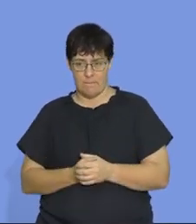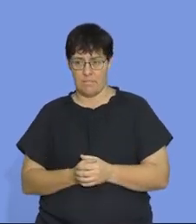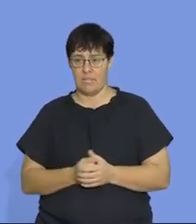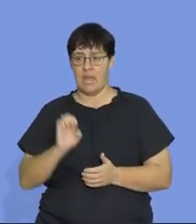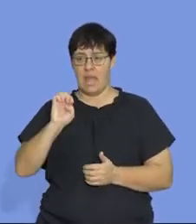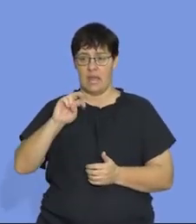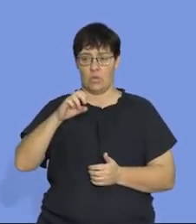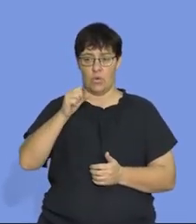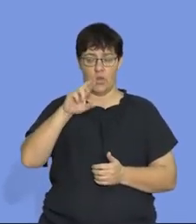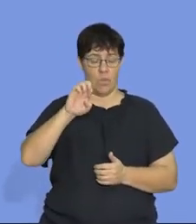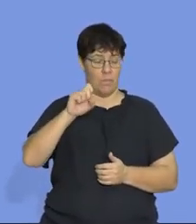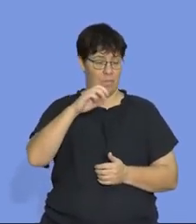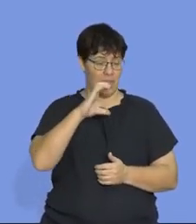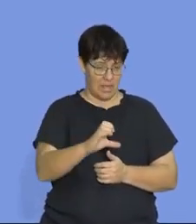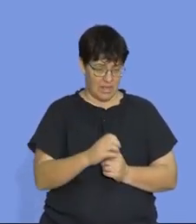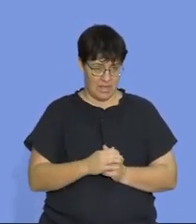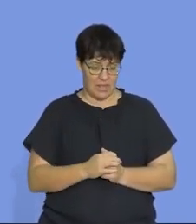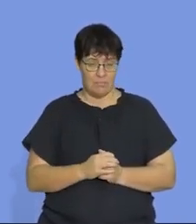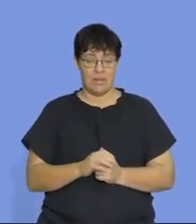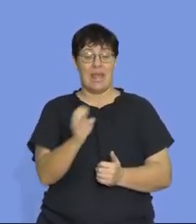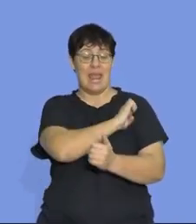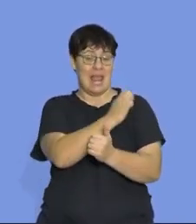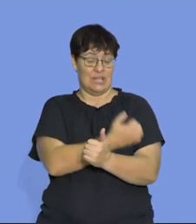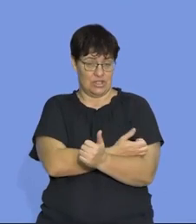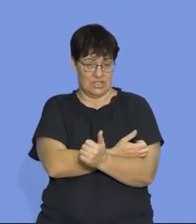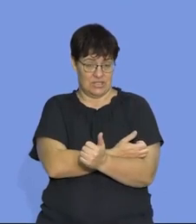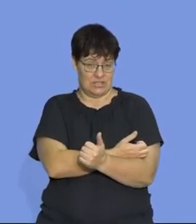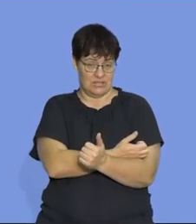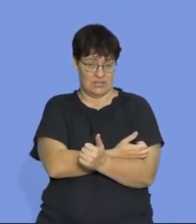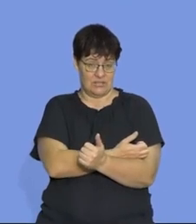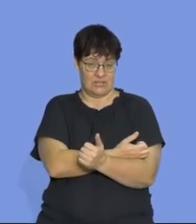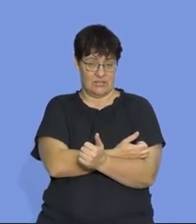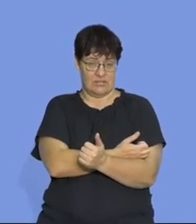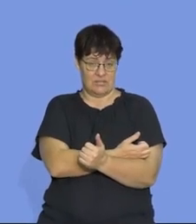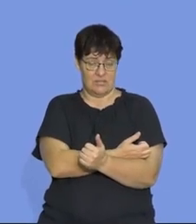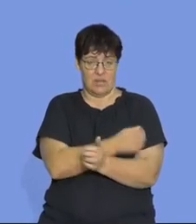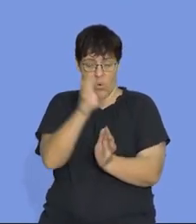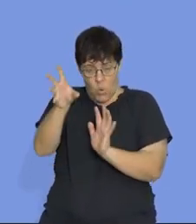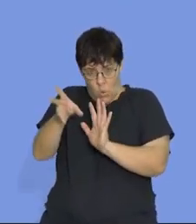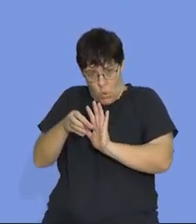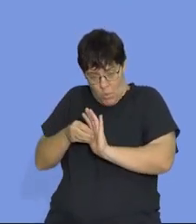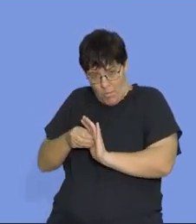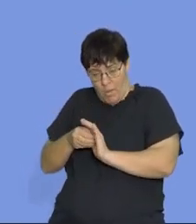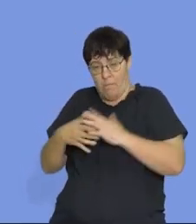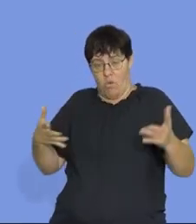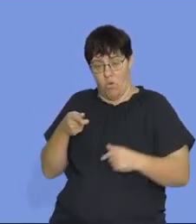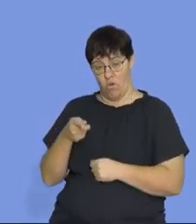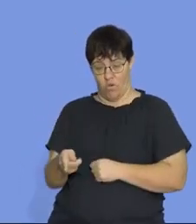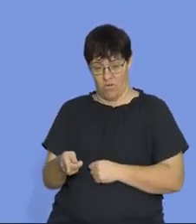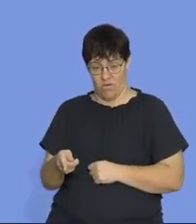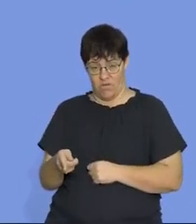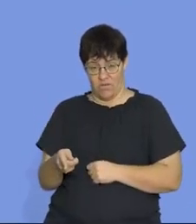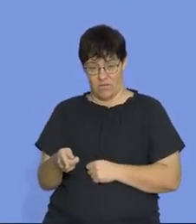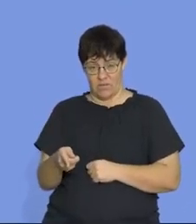endothermic reaction in which the net energy is actually, absorbed. More energy is absorbed. So energy